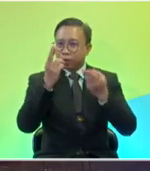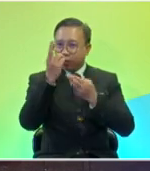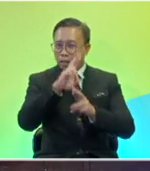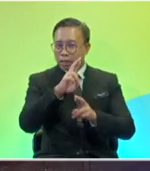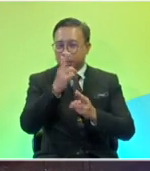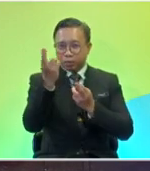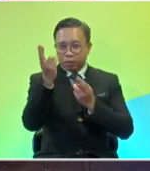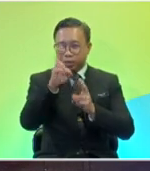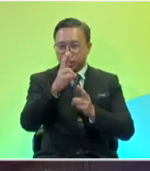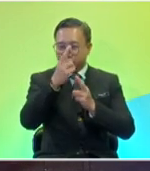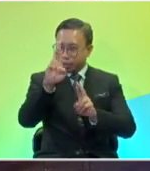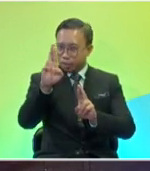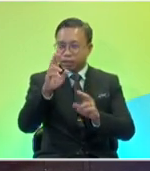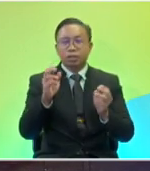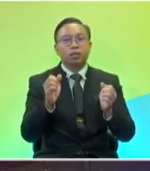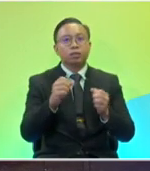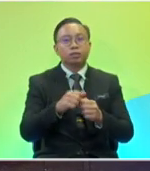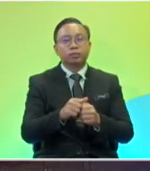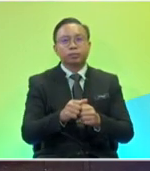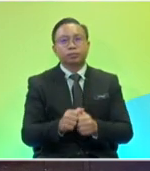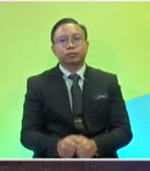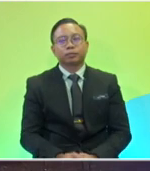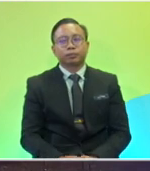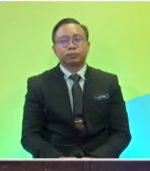hello song with teacher. Let's go.